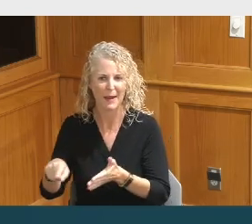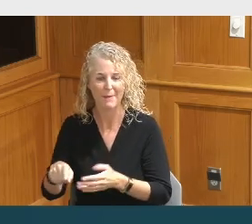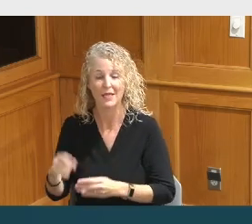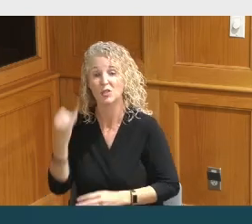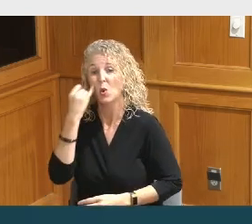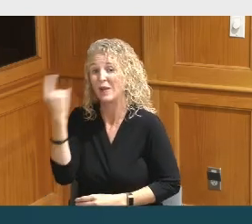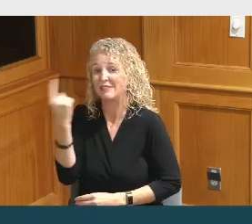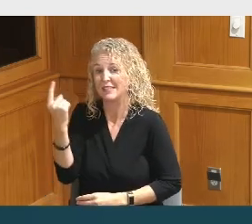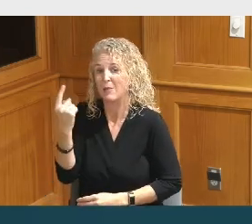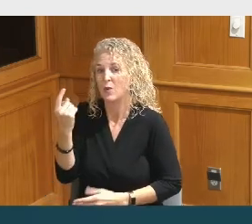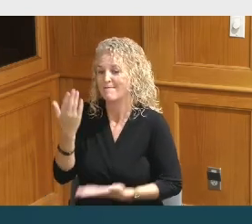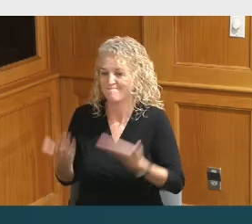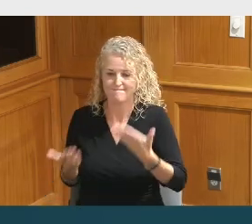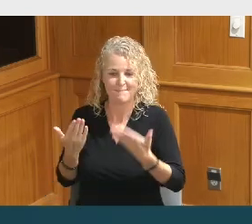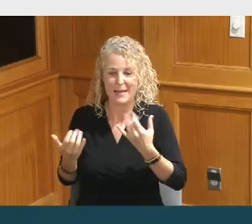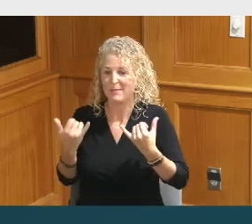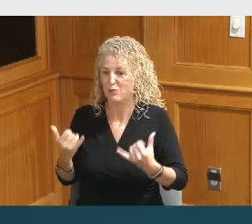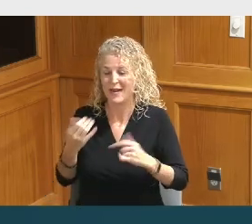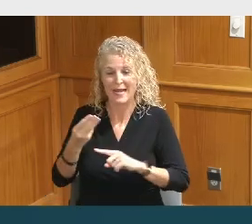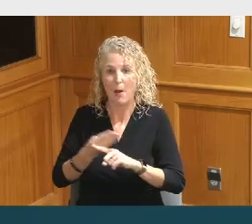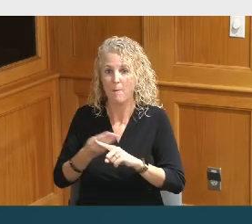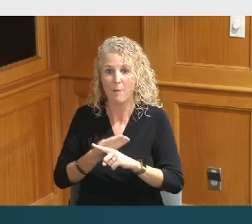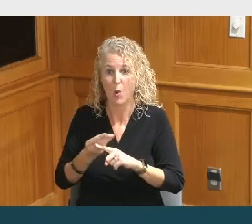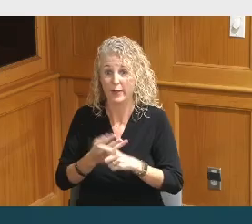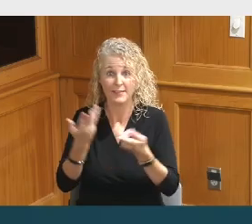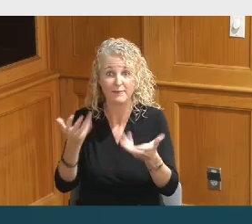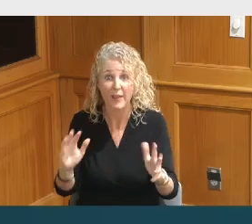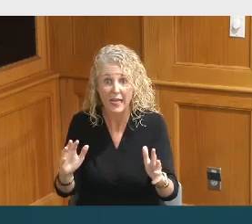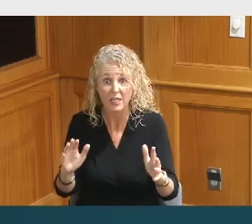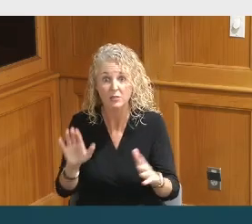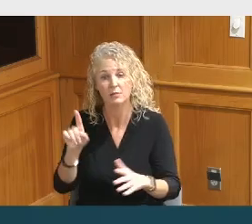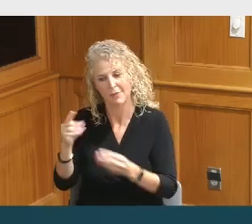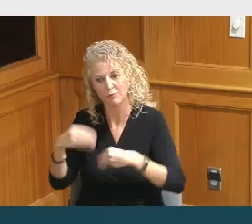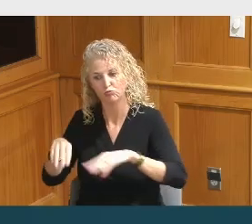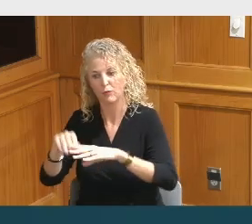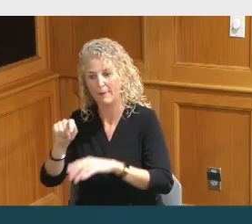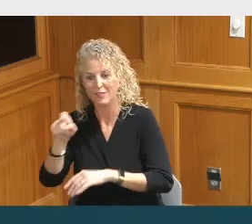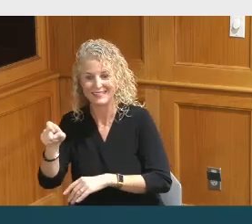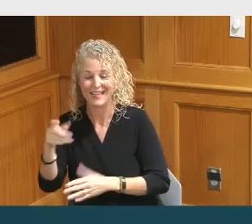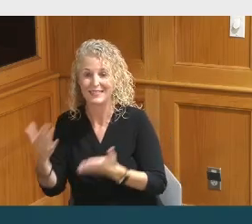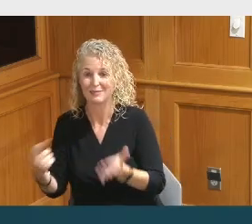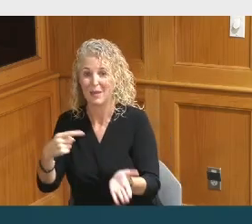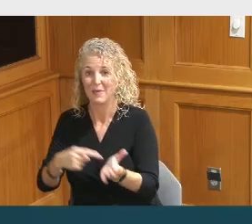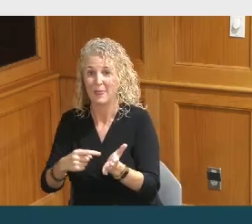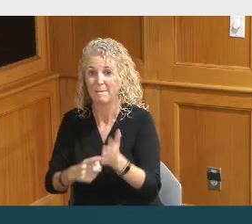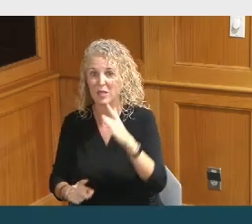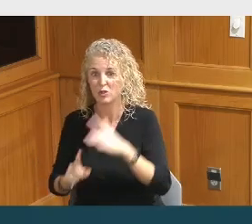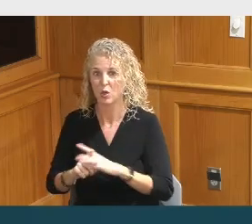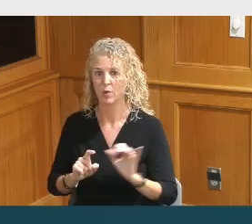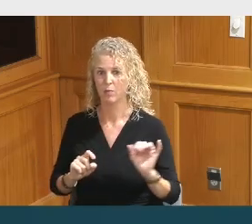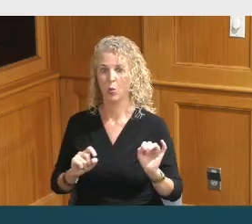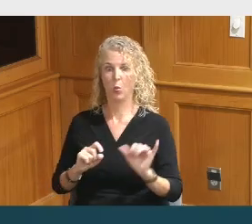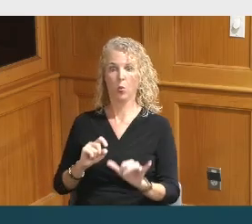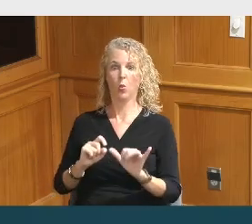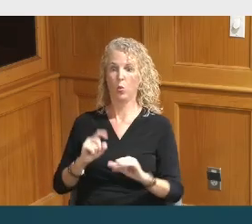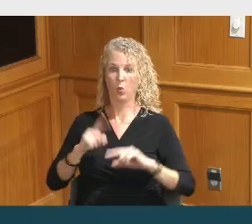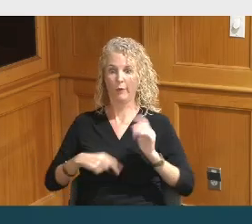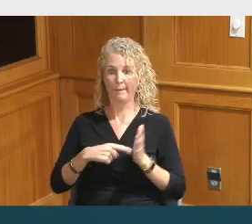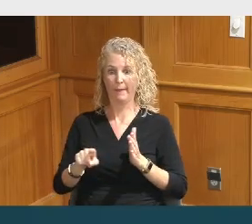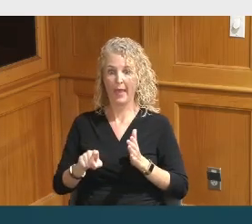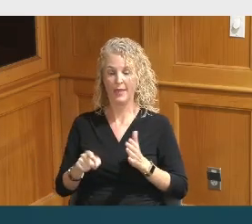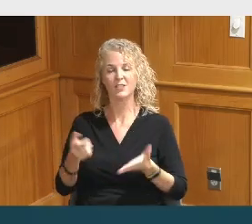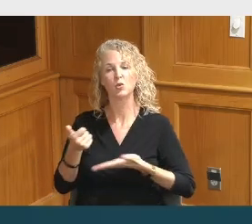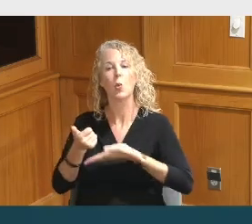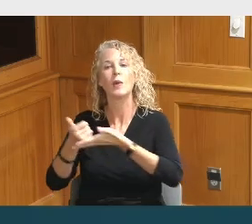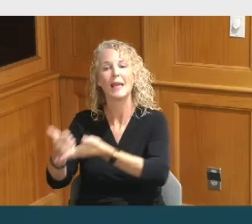someone doesn't have a mortgage anymore, right? Like, and your property taxes, the bill might come and you might think, oh, I wasn't ready for that. So this lets